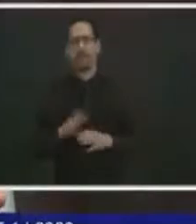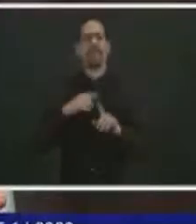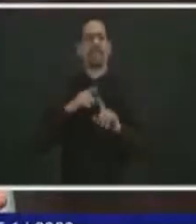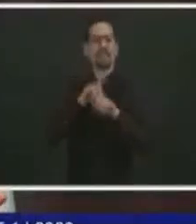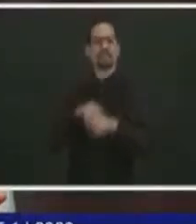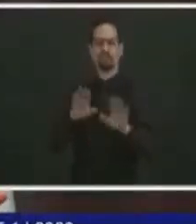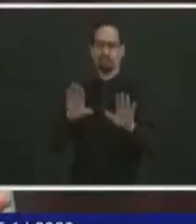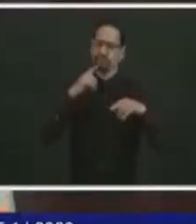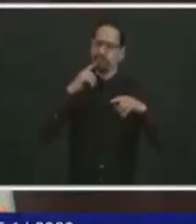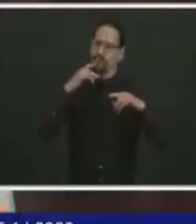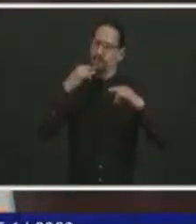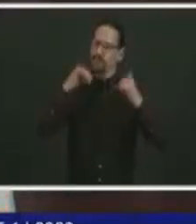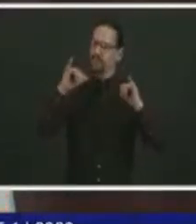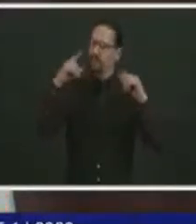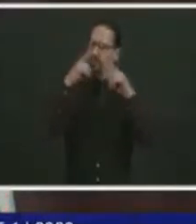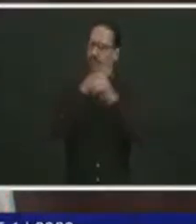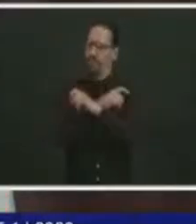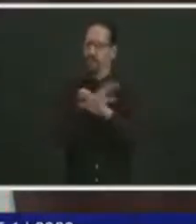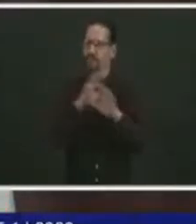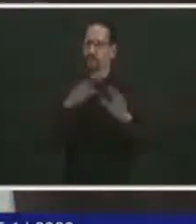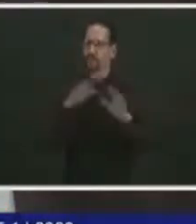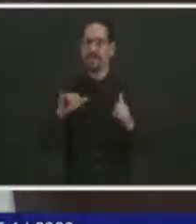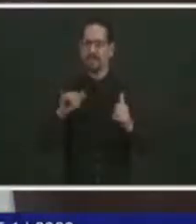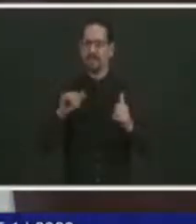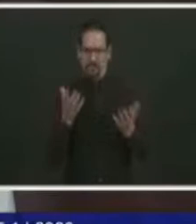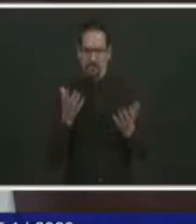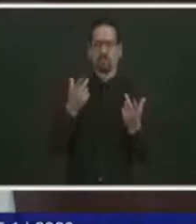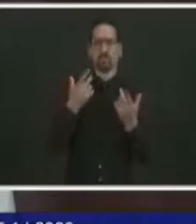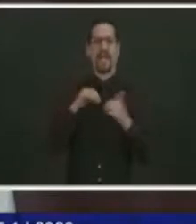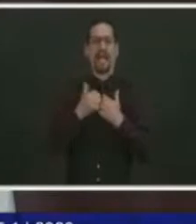what you say. So I'll try to answer it this way.